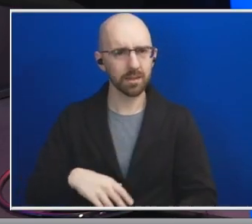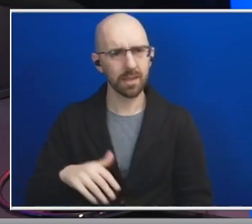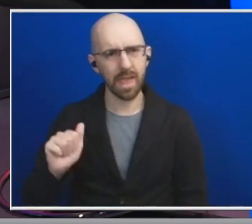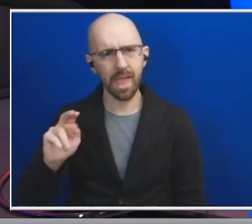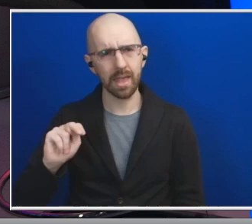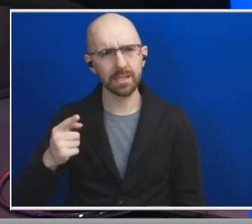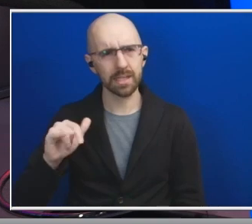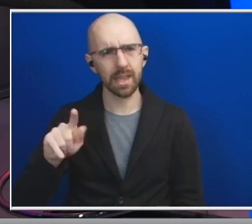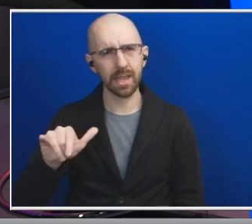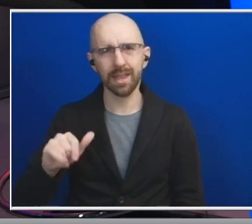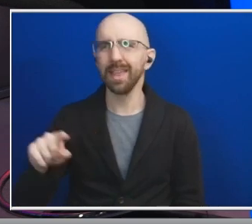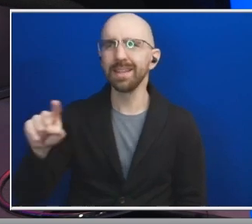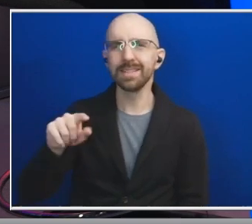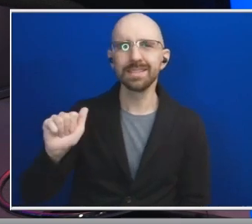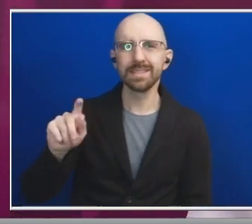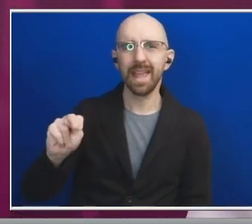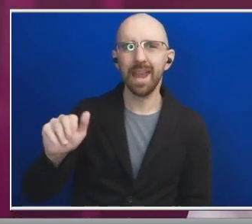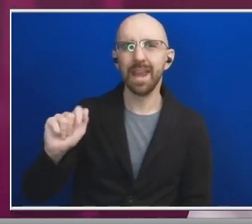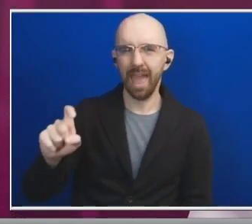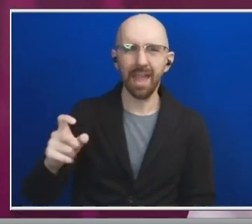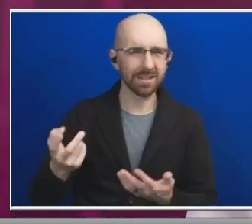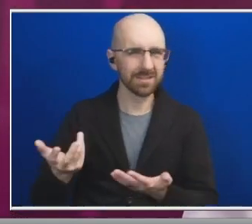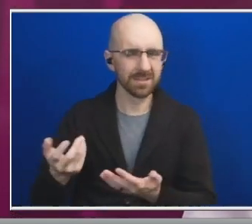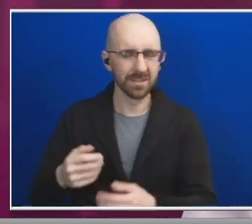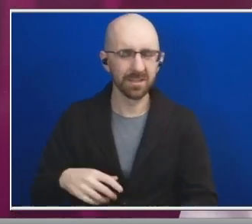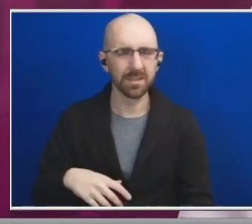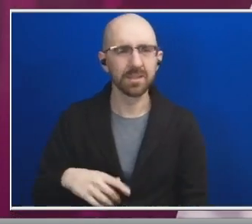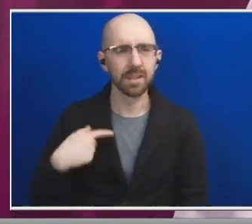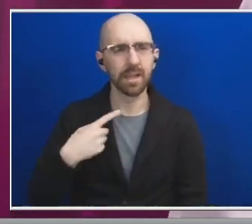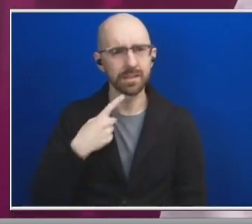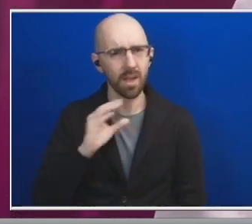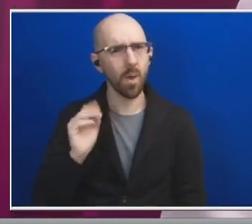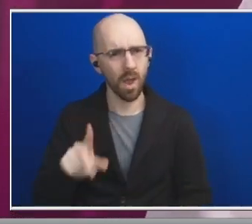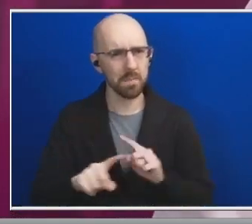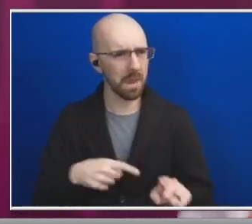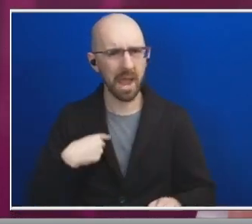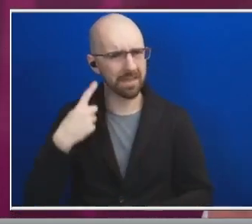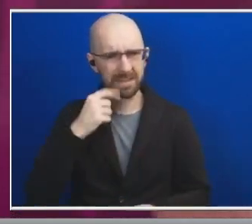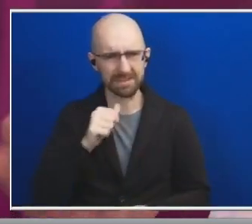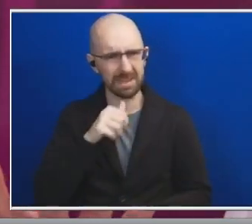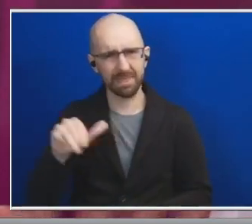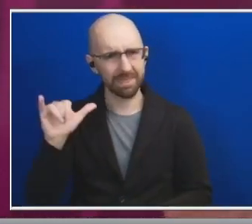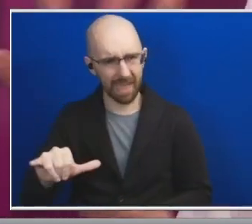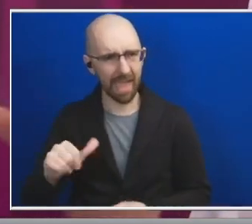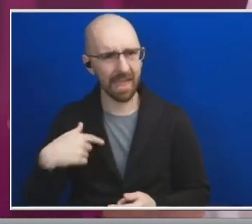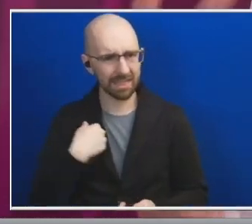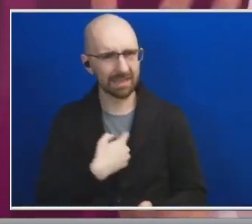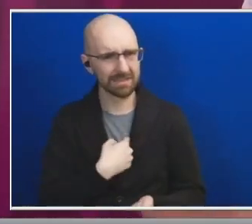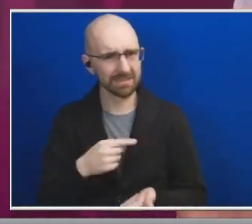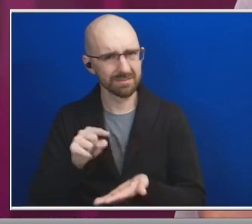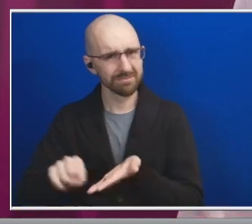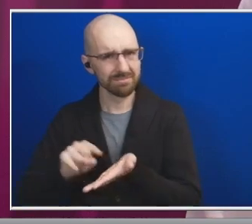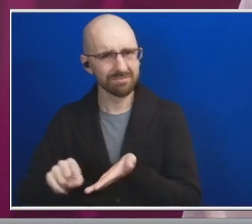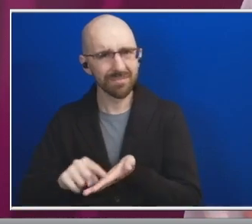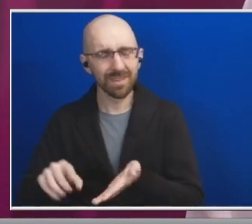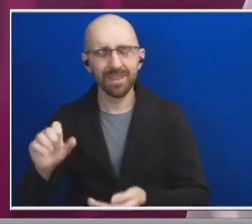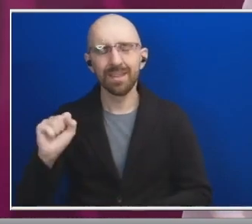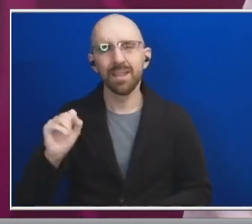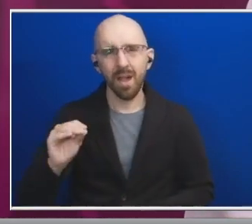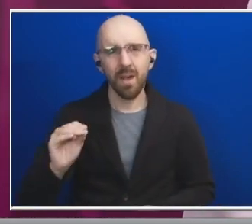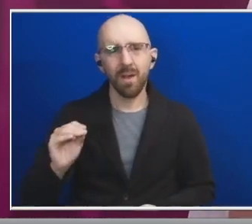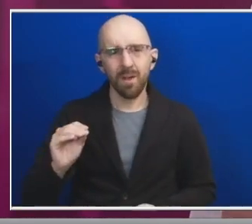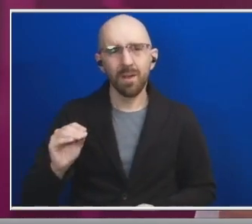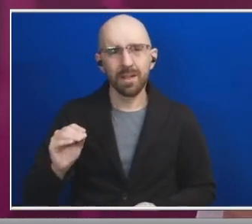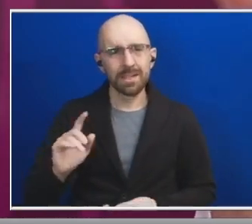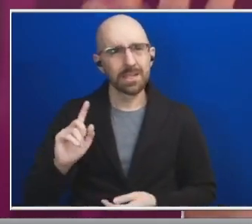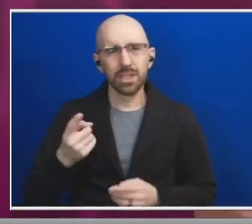or Valium. Okay. And I was like, okay, but I think it's not that. I think let's you know. Wow. So it's just shocking, and